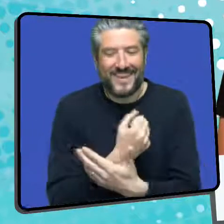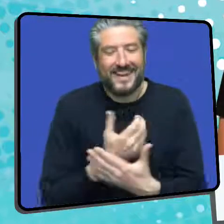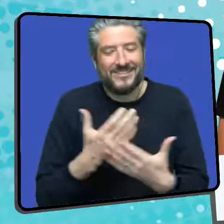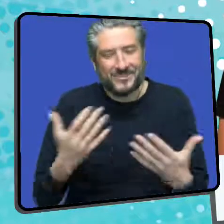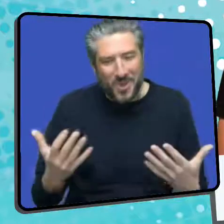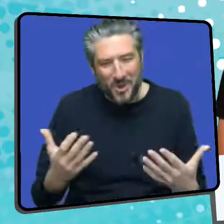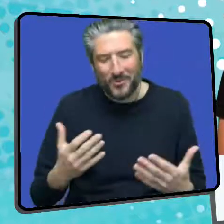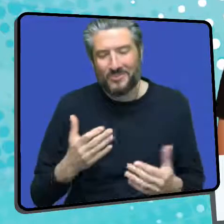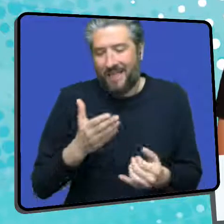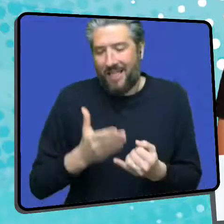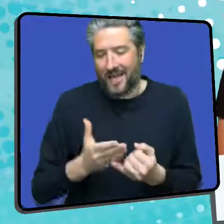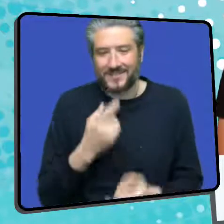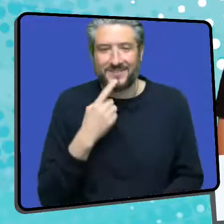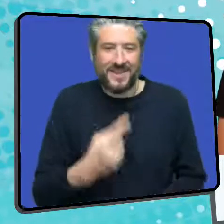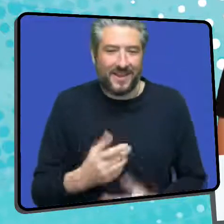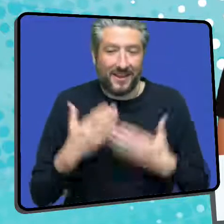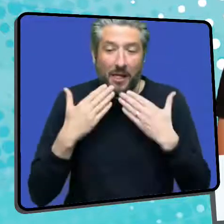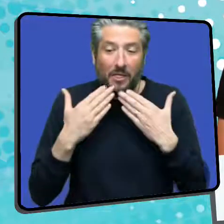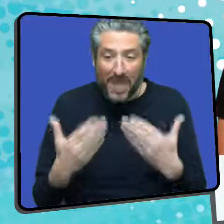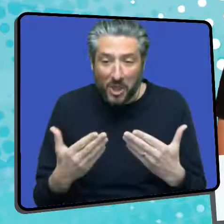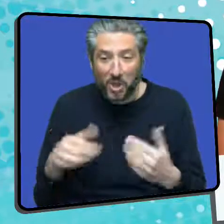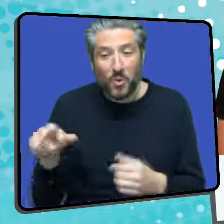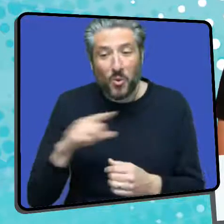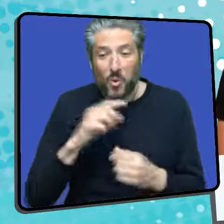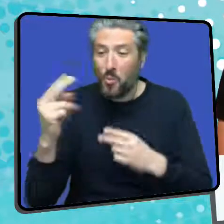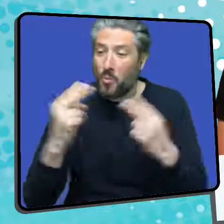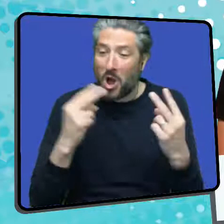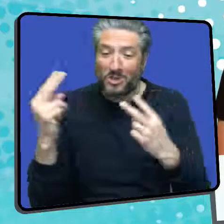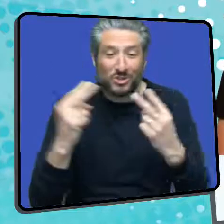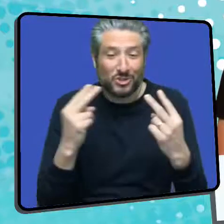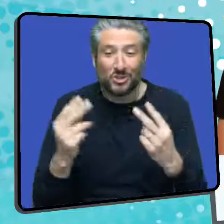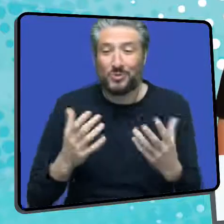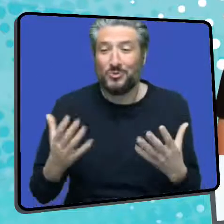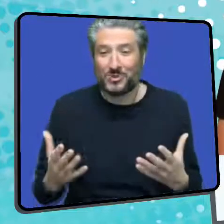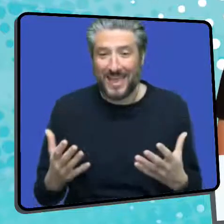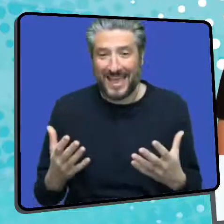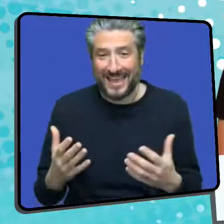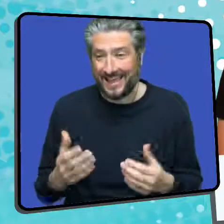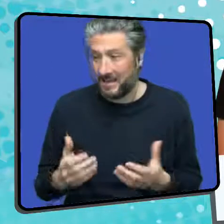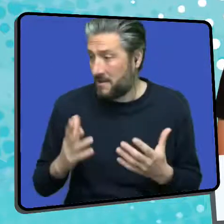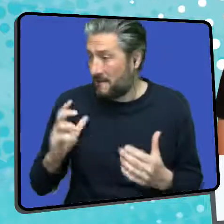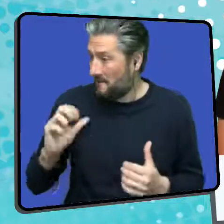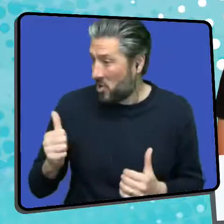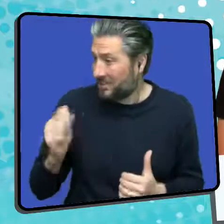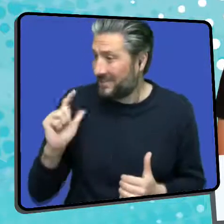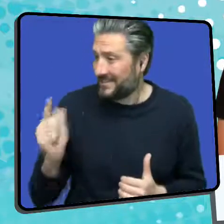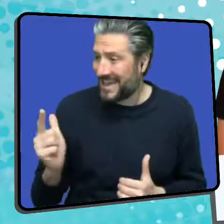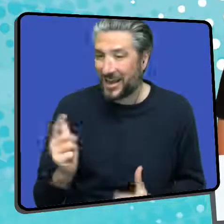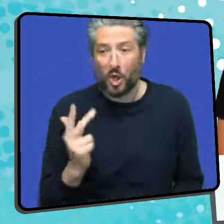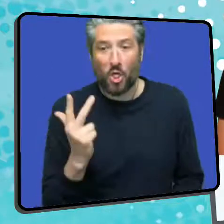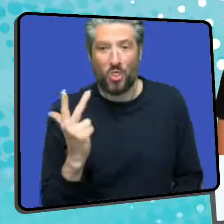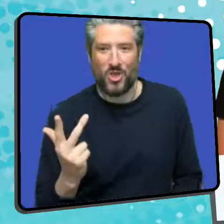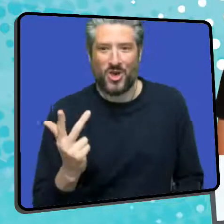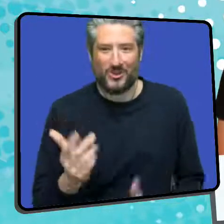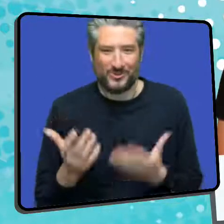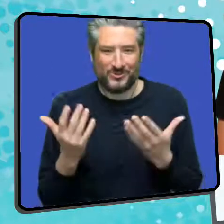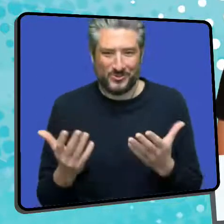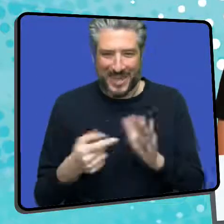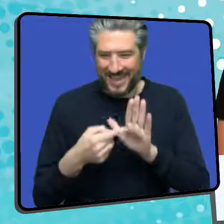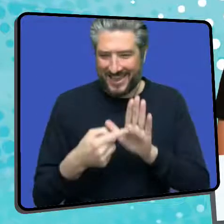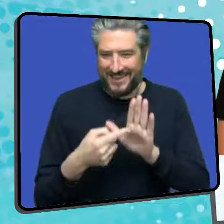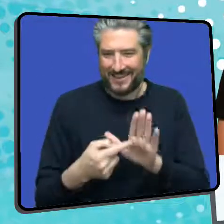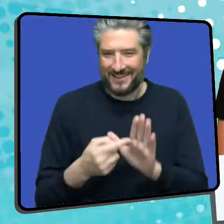much, as always, for joining us today. This is our 3rd show. We are always trying to improve. If there's